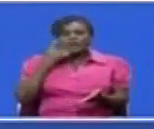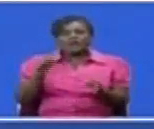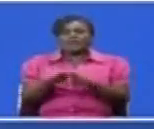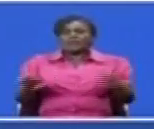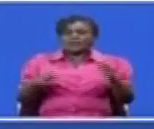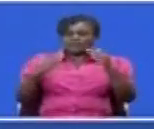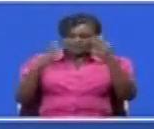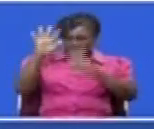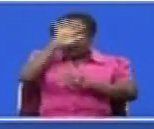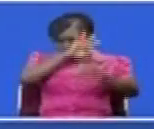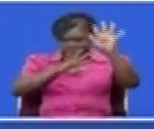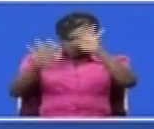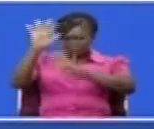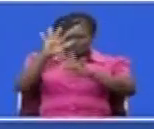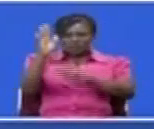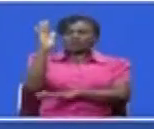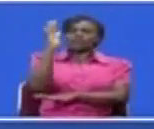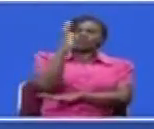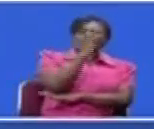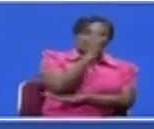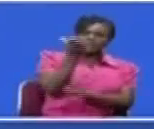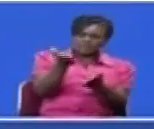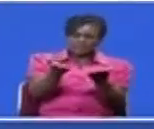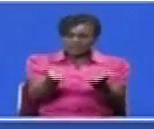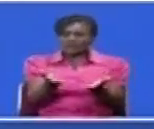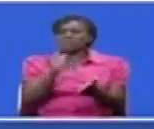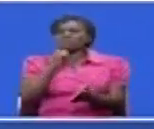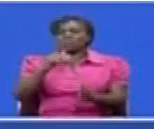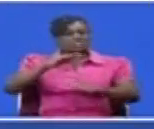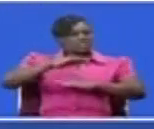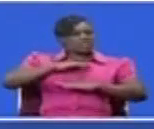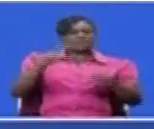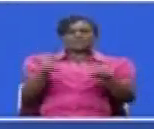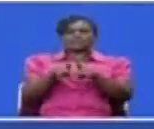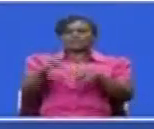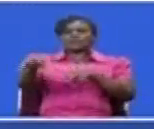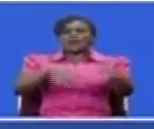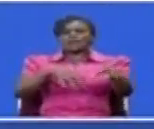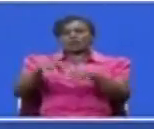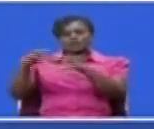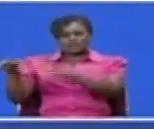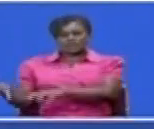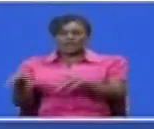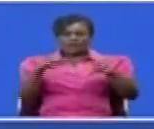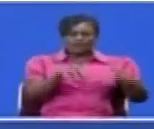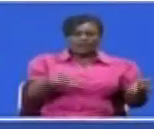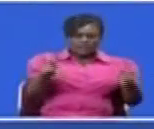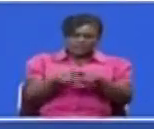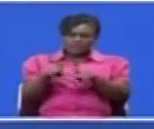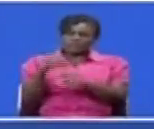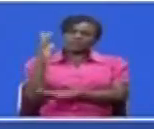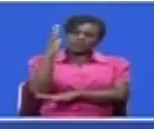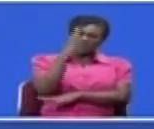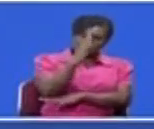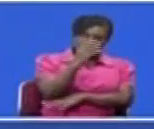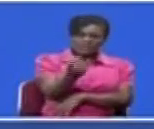deforestation. And the little forest cover available now is not enough, even for the wild animals here. Yet the demand for trees is still